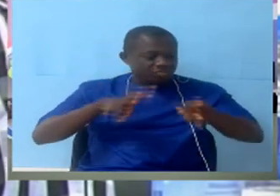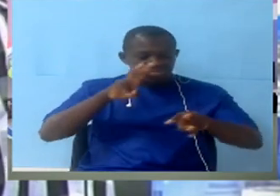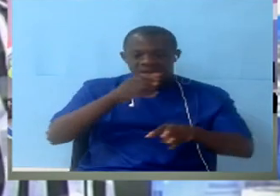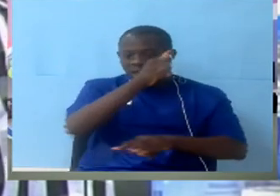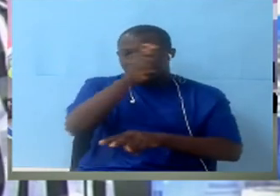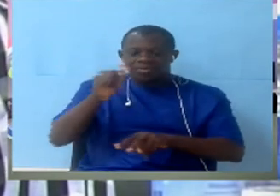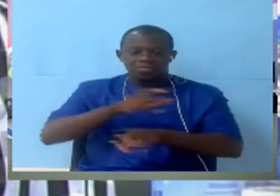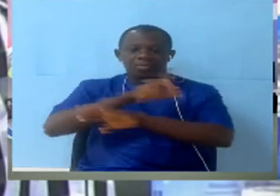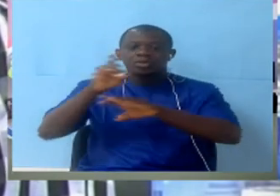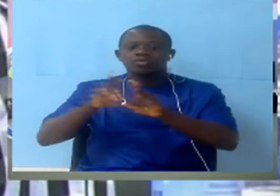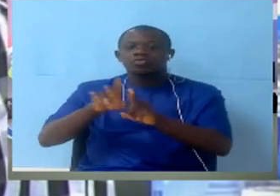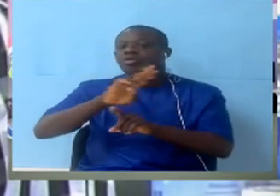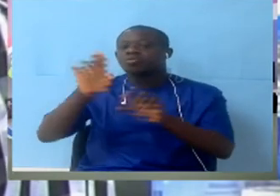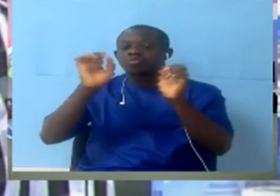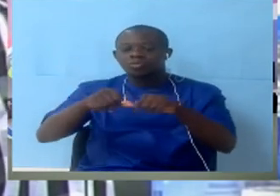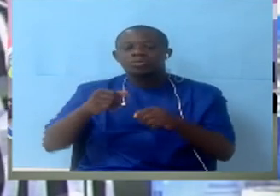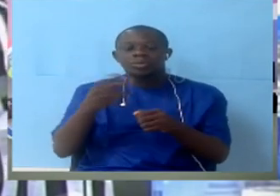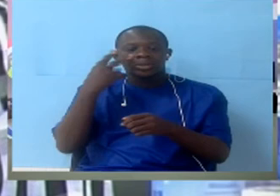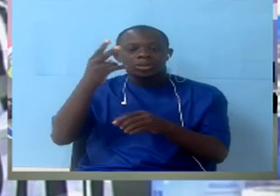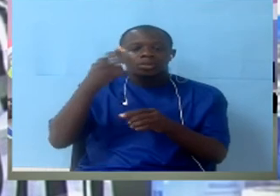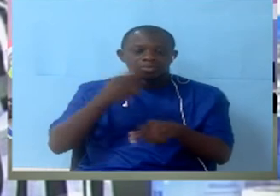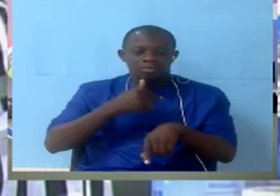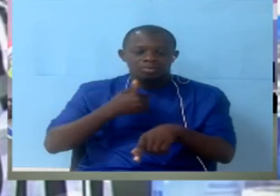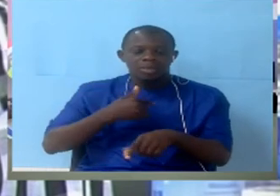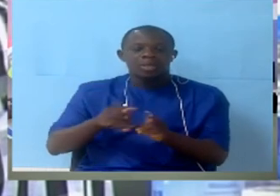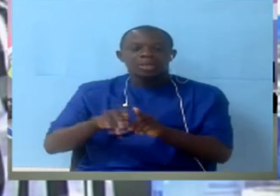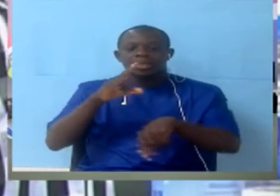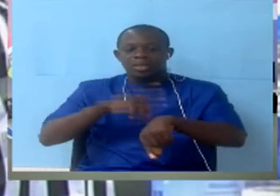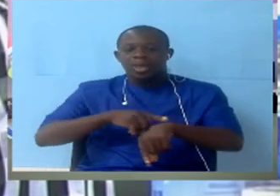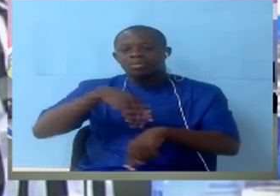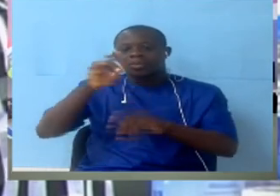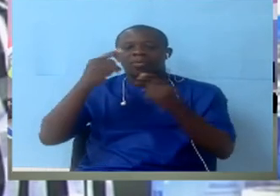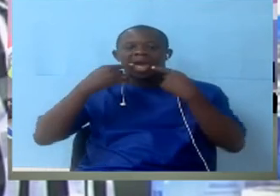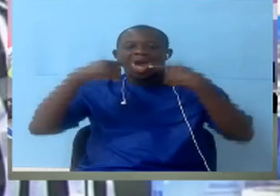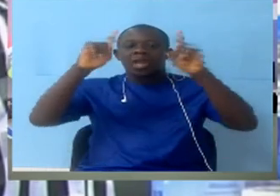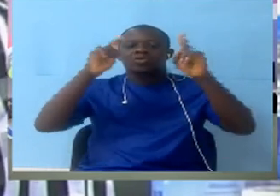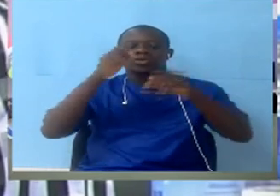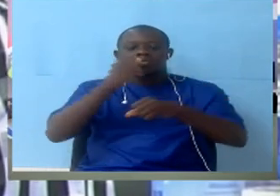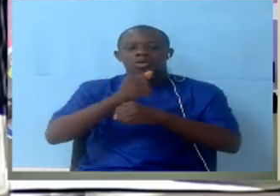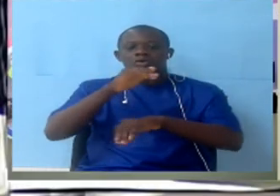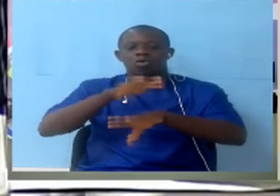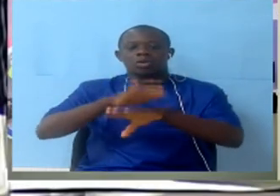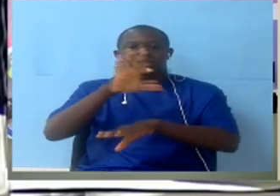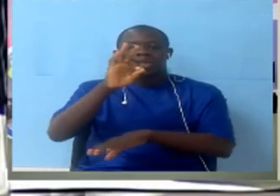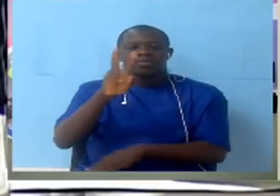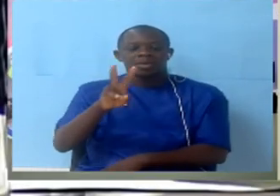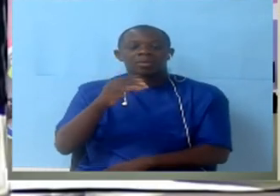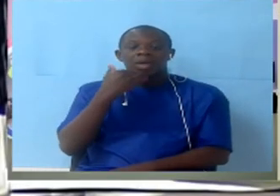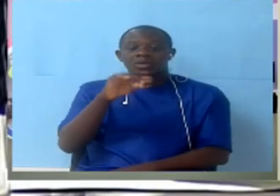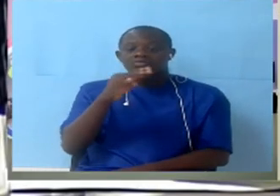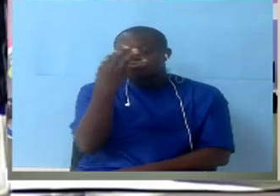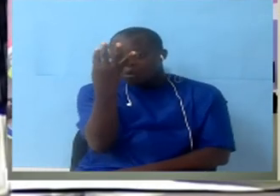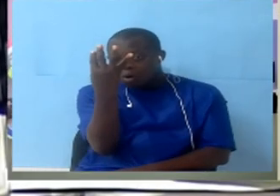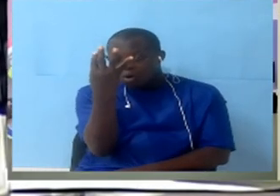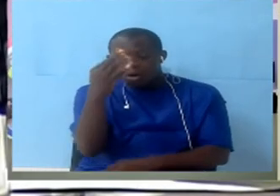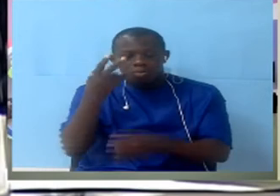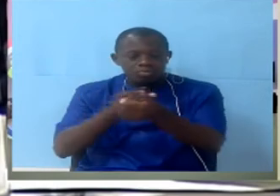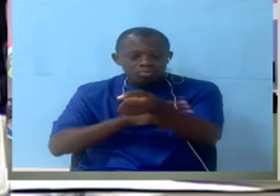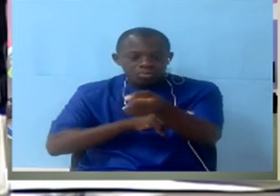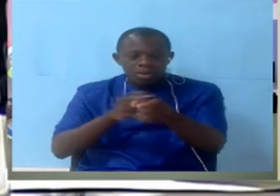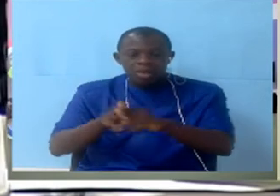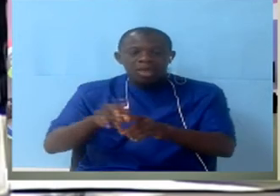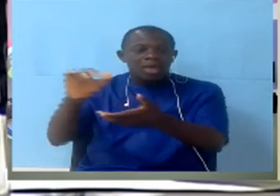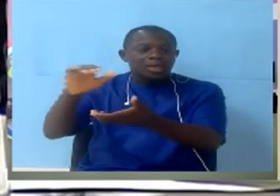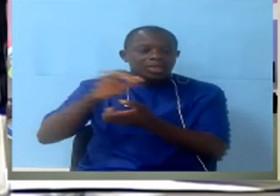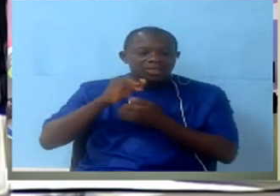unable to locate me, that's the time when he went on TV to make that announcement. Four sheep. Saji nani? Ha. They recovered